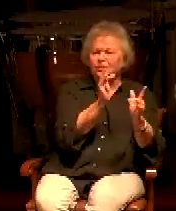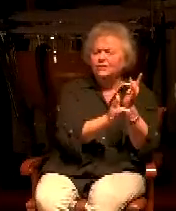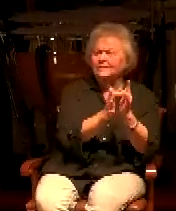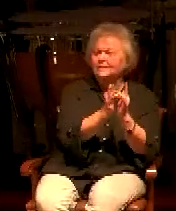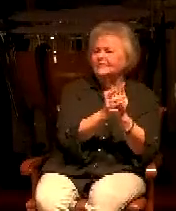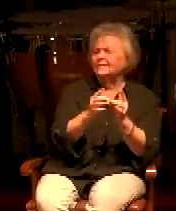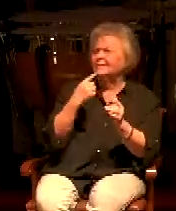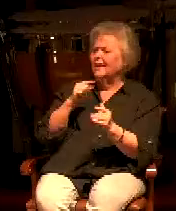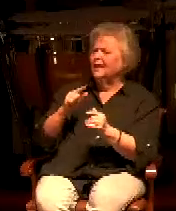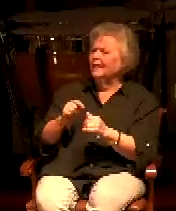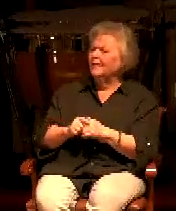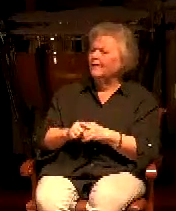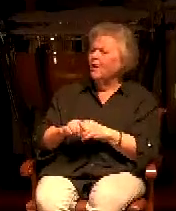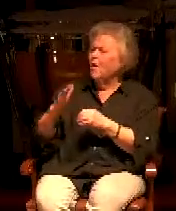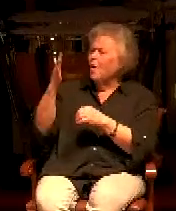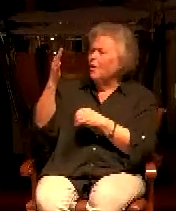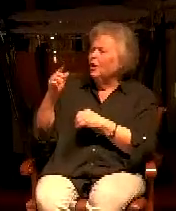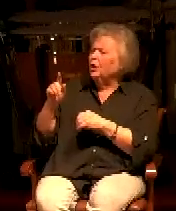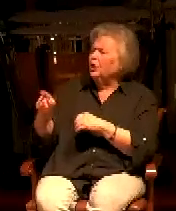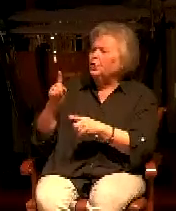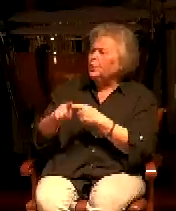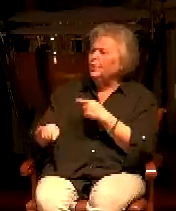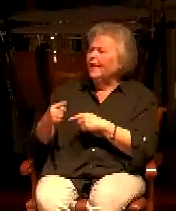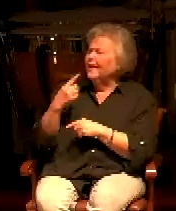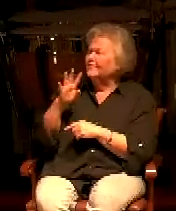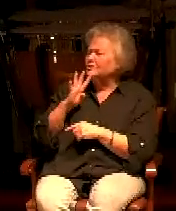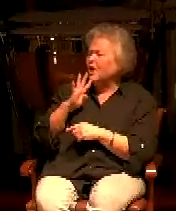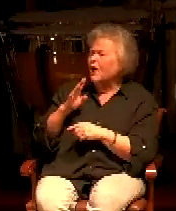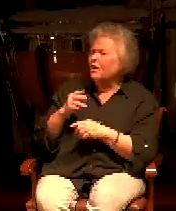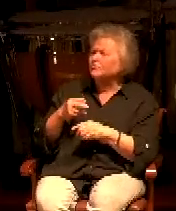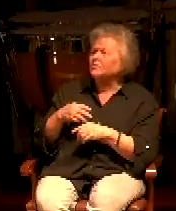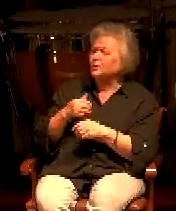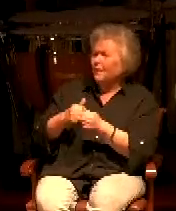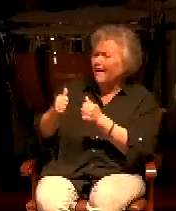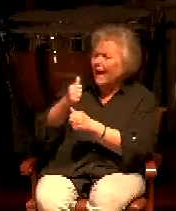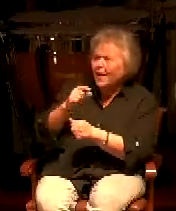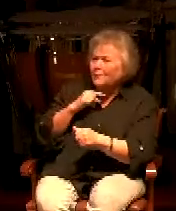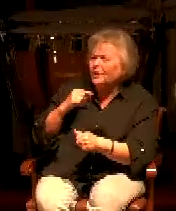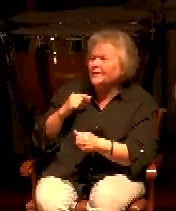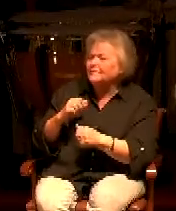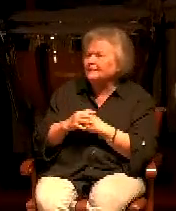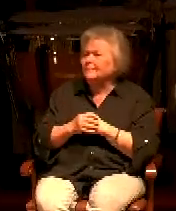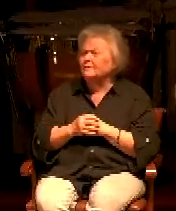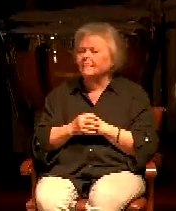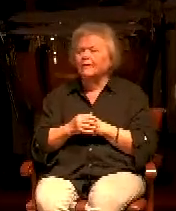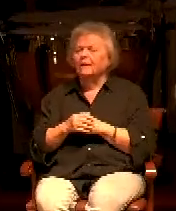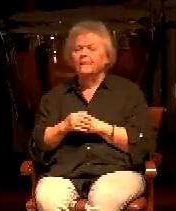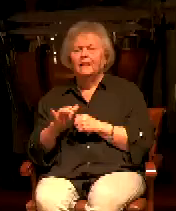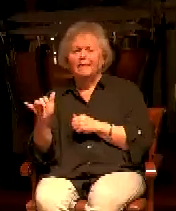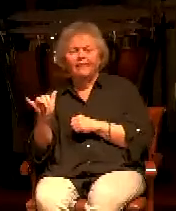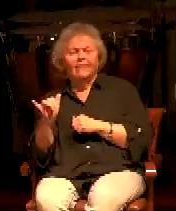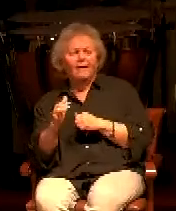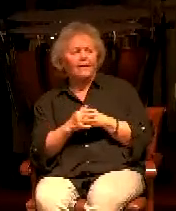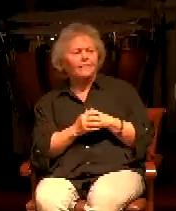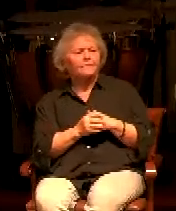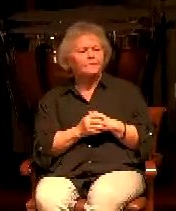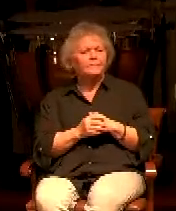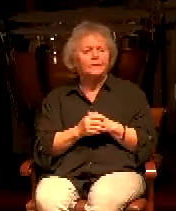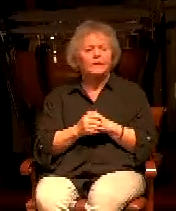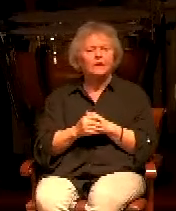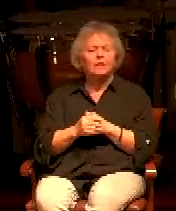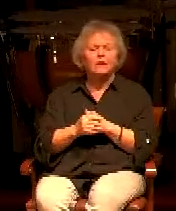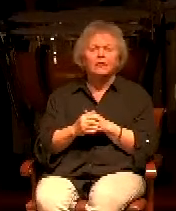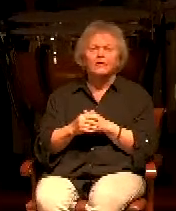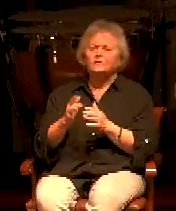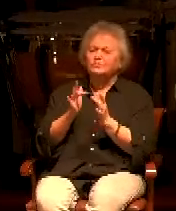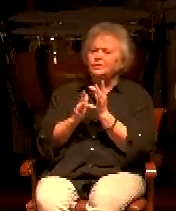priest?" Jesus answered him, "If what I said is wrong, bear witness about it, the wrong. But if what I said is right, why do you